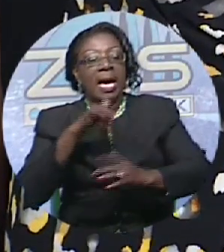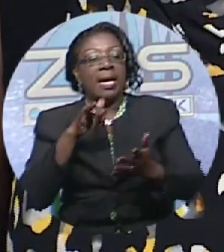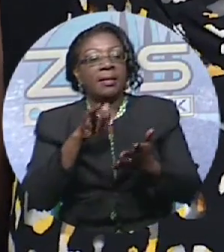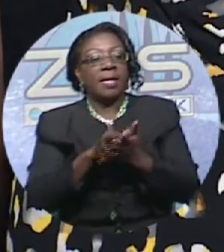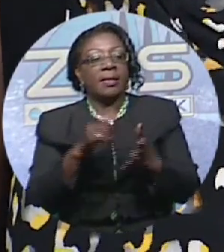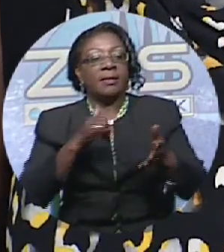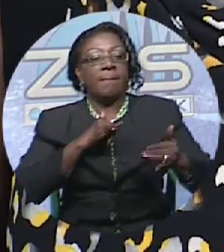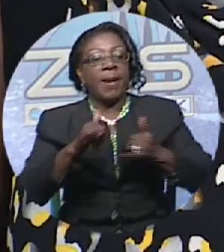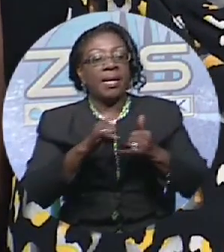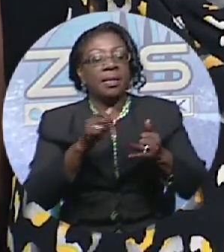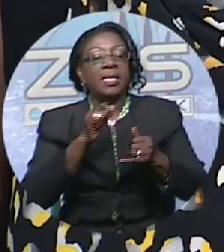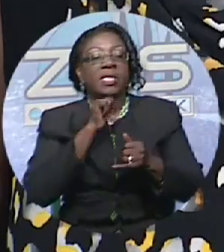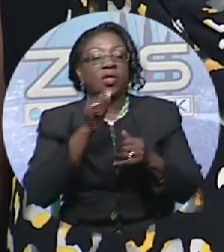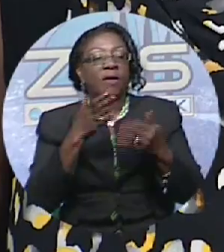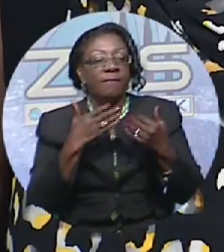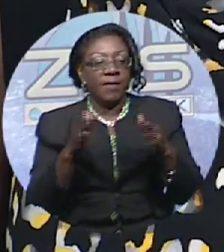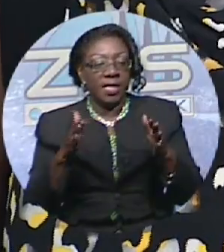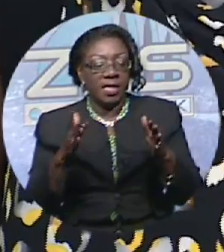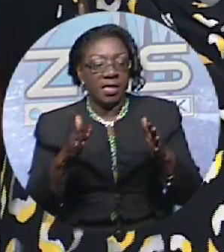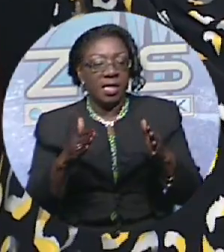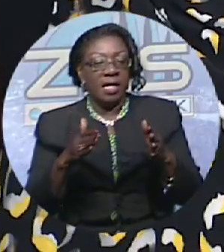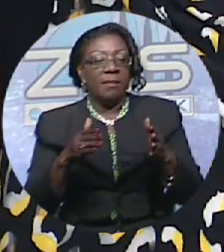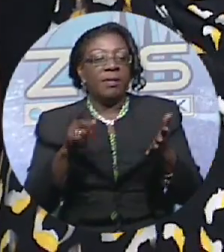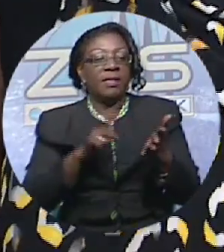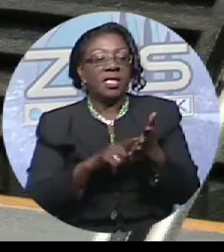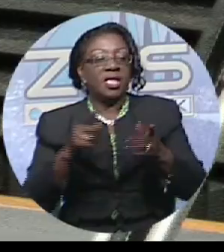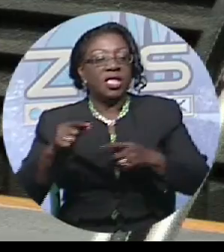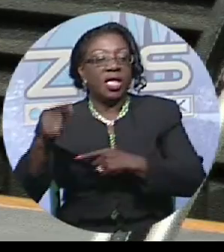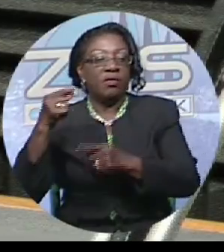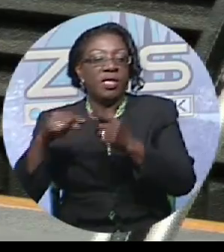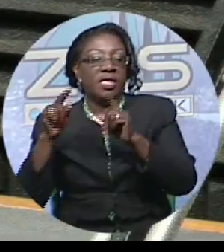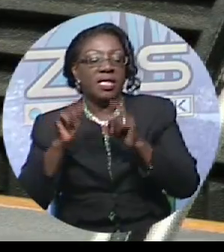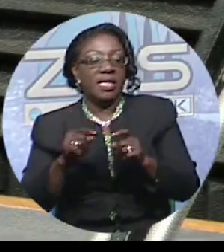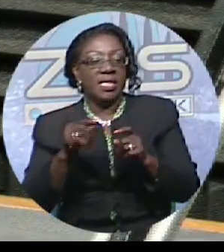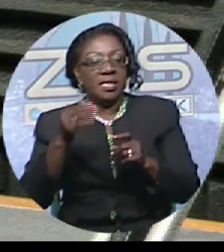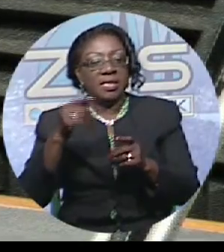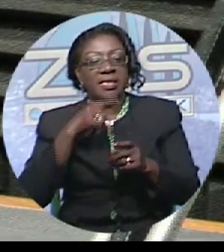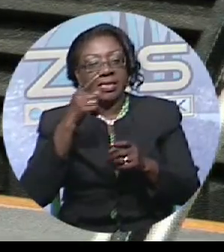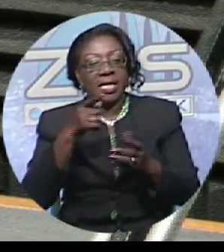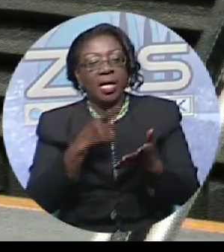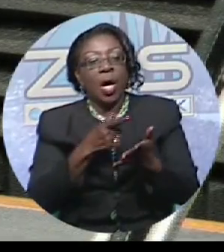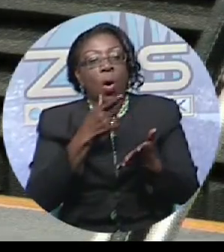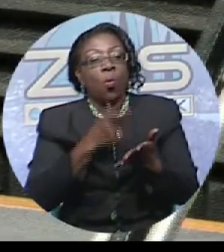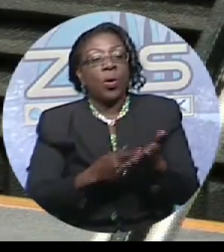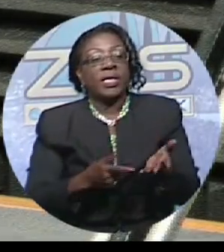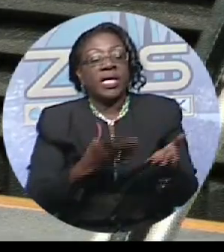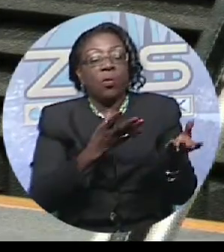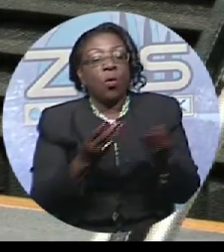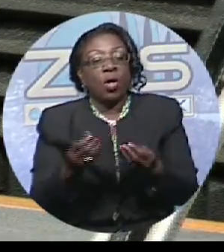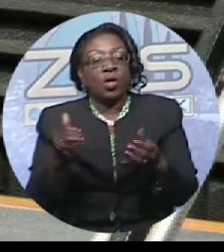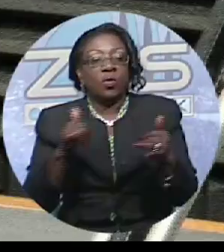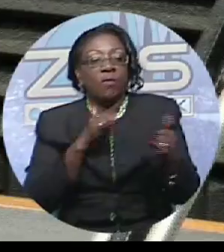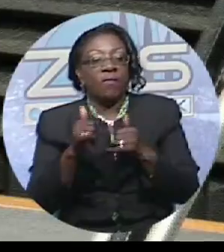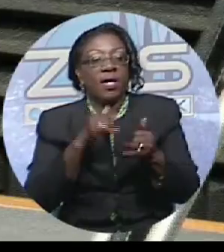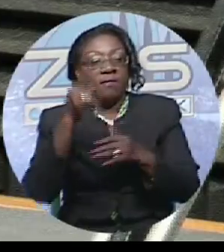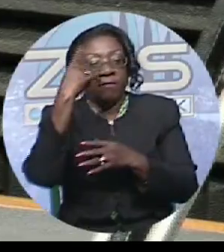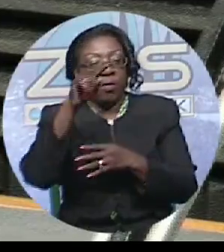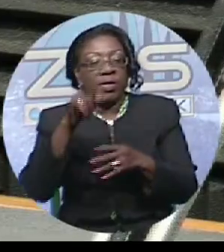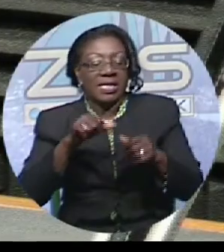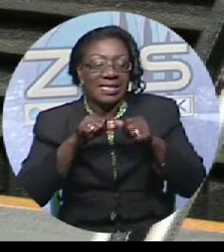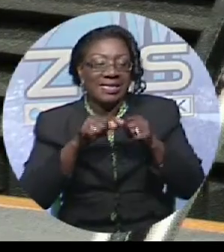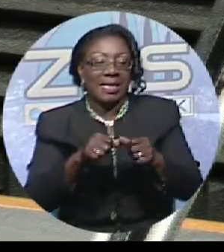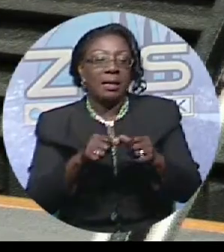to determine what they're willing to fight for. There's still a fight for human justice. There's still a fight